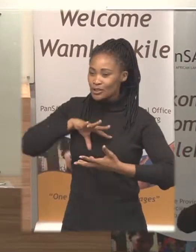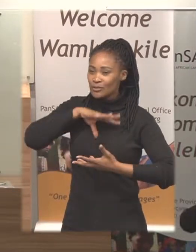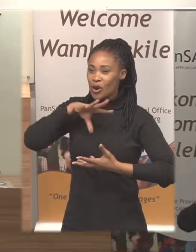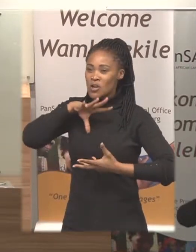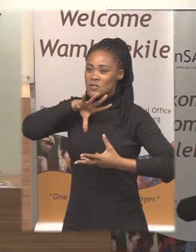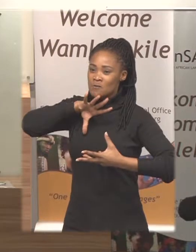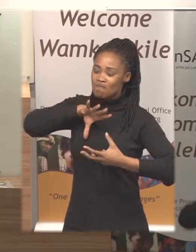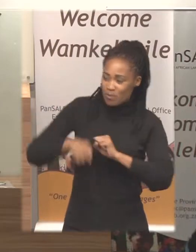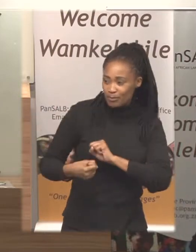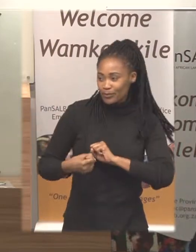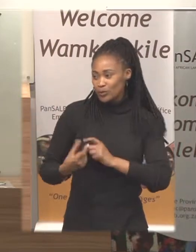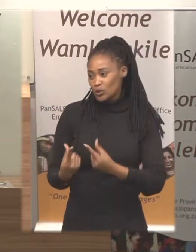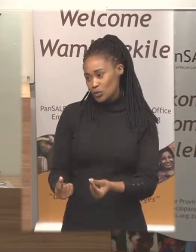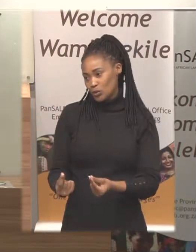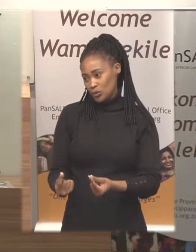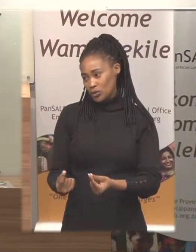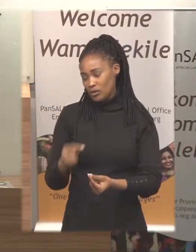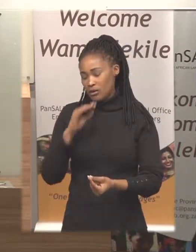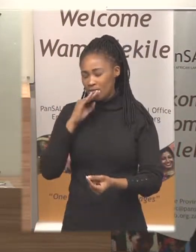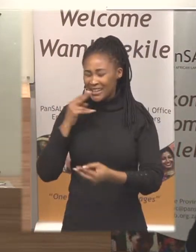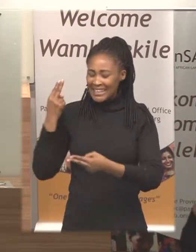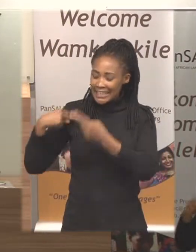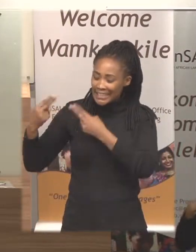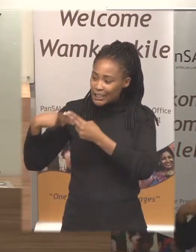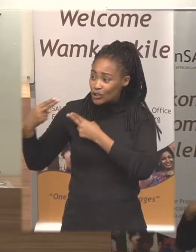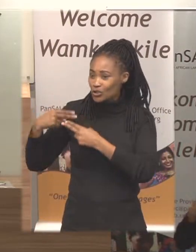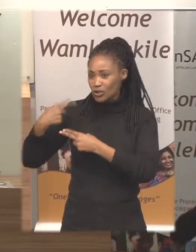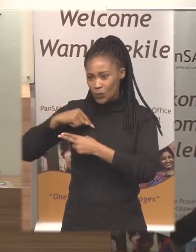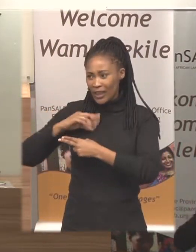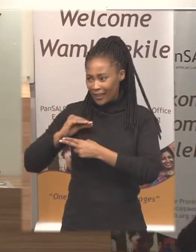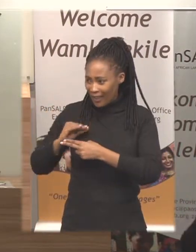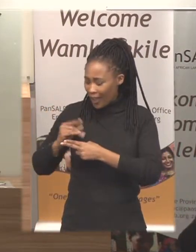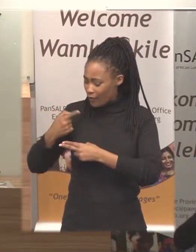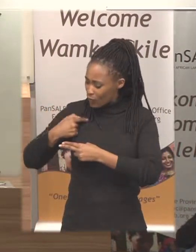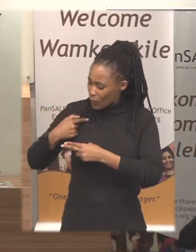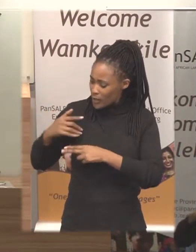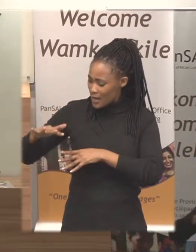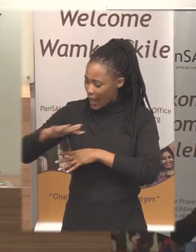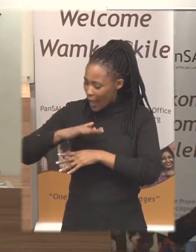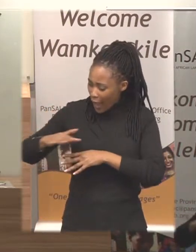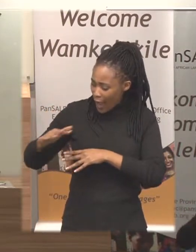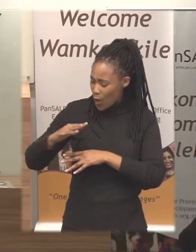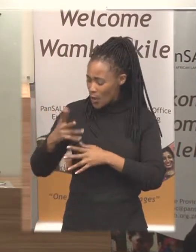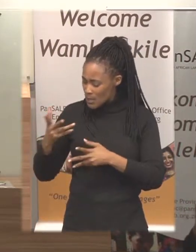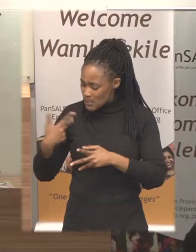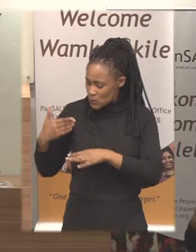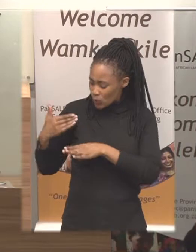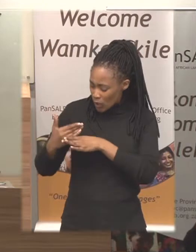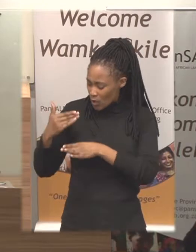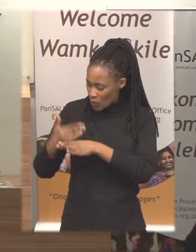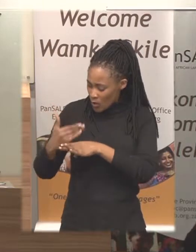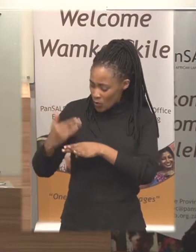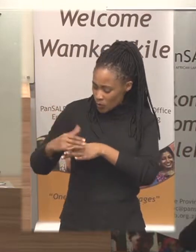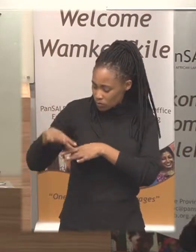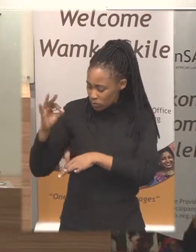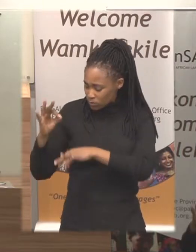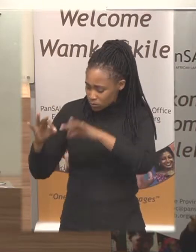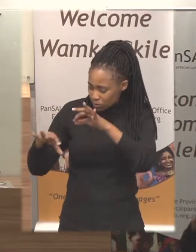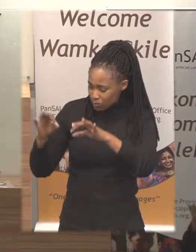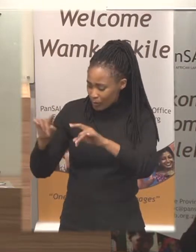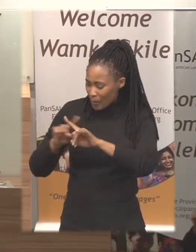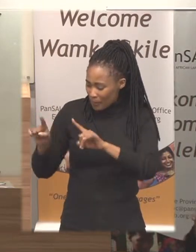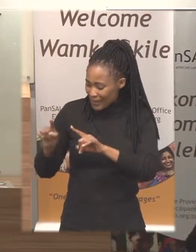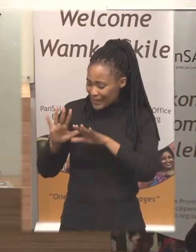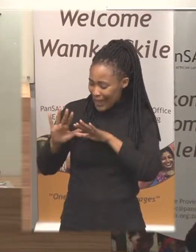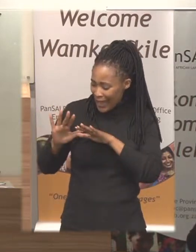got a history of working in this area, but clearly haven't had enough impact, because